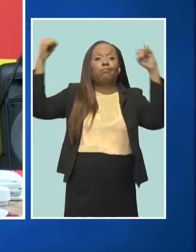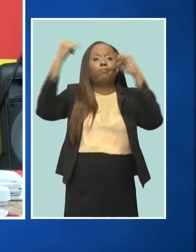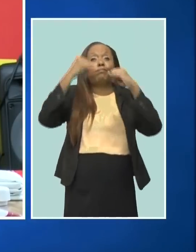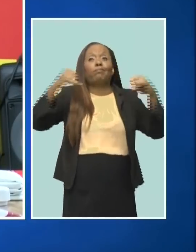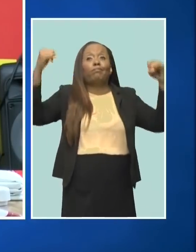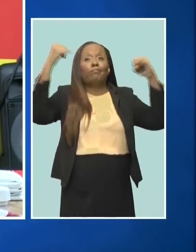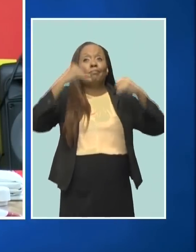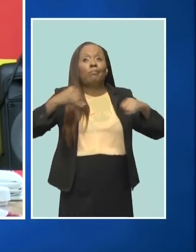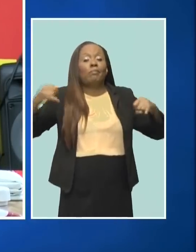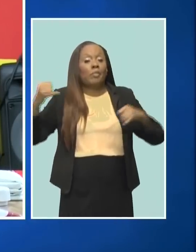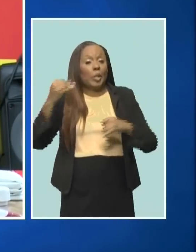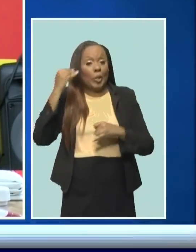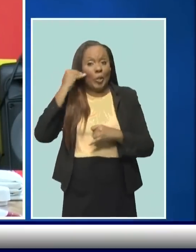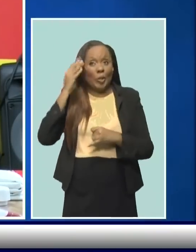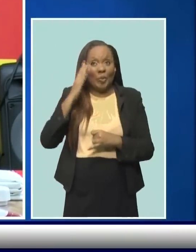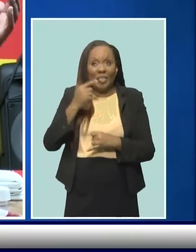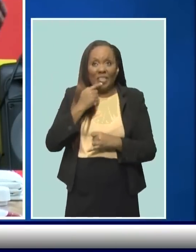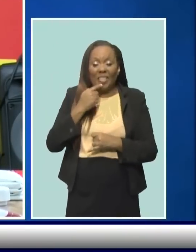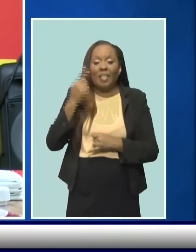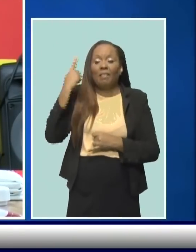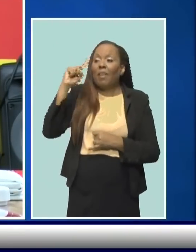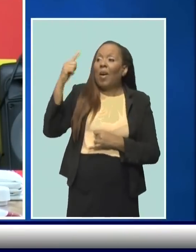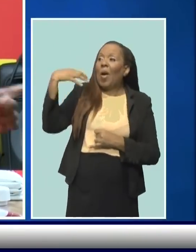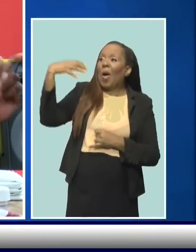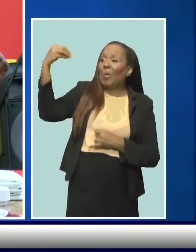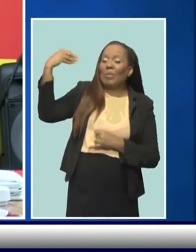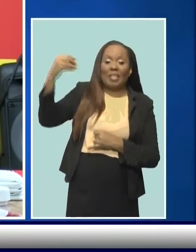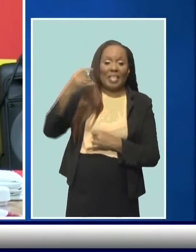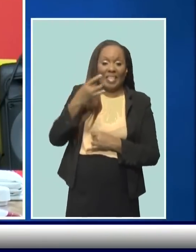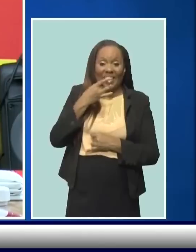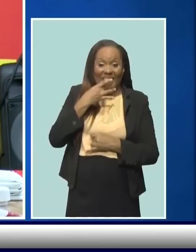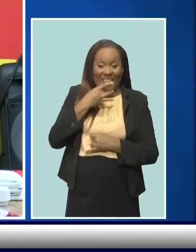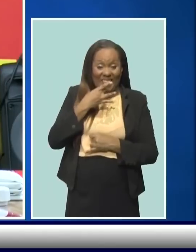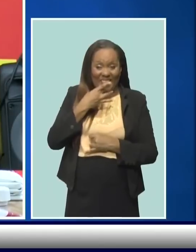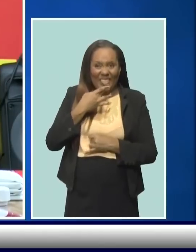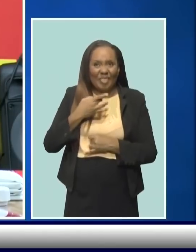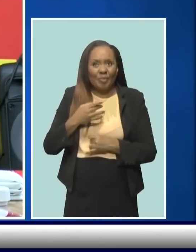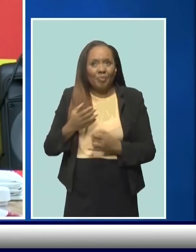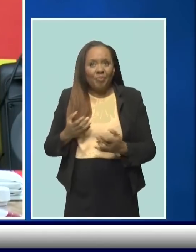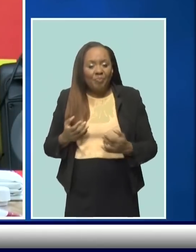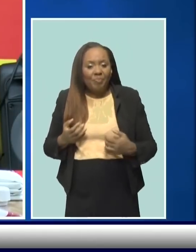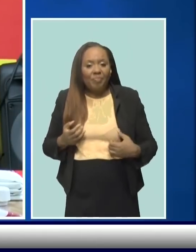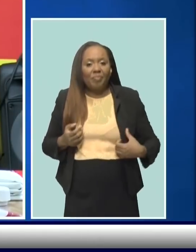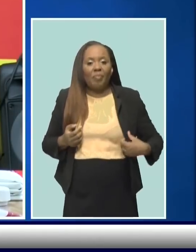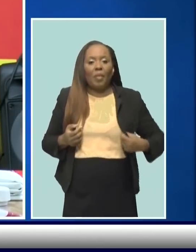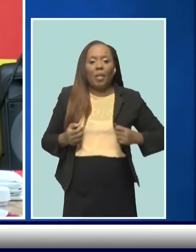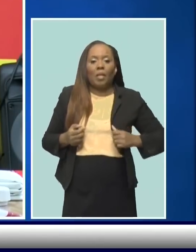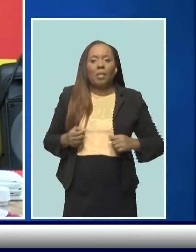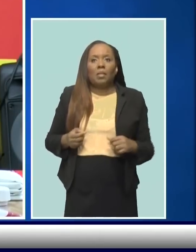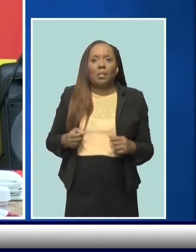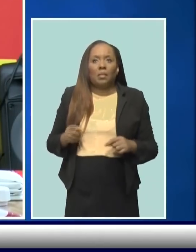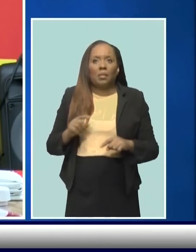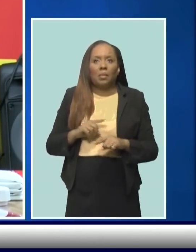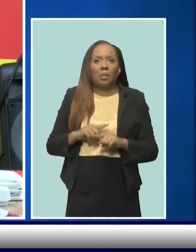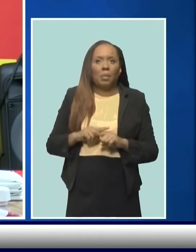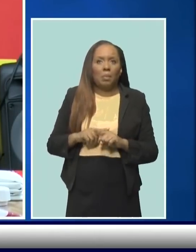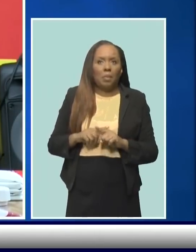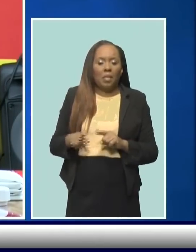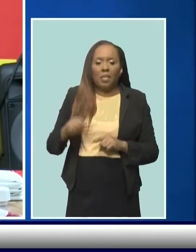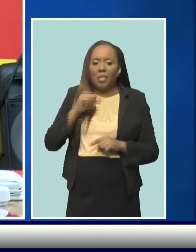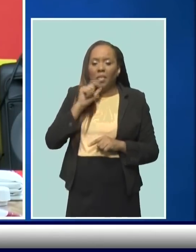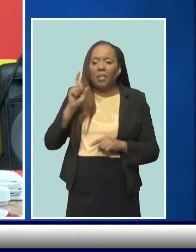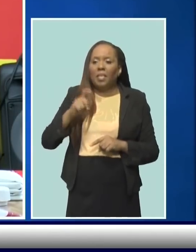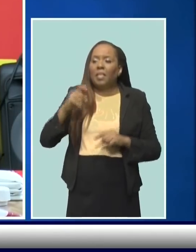the package will say for external use, but they don't mean that you should have them up all year